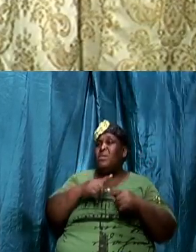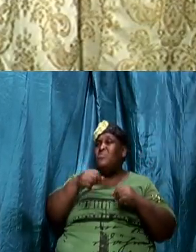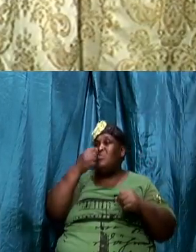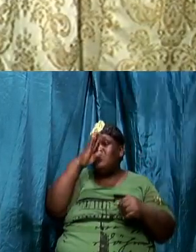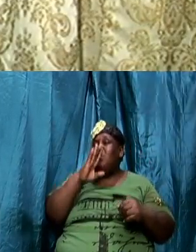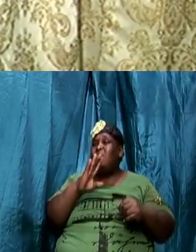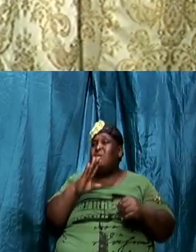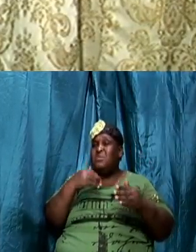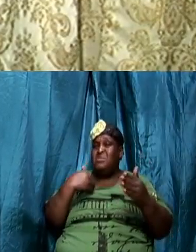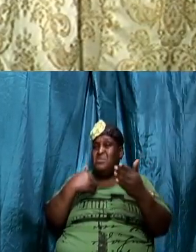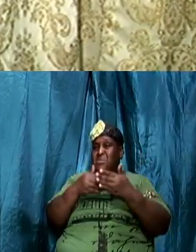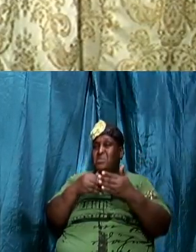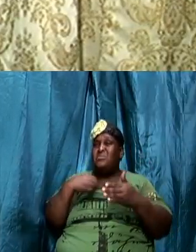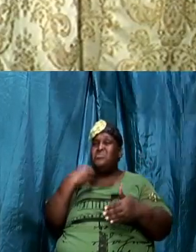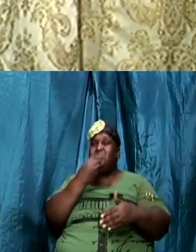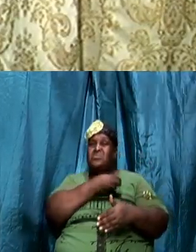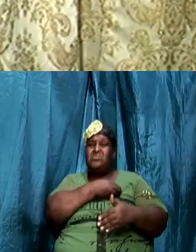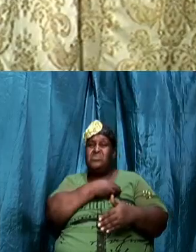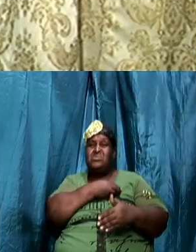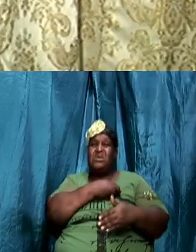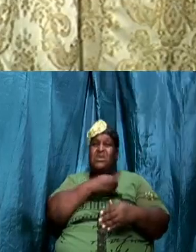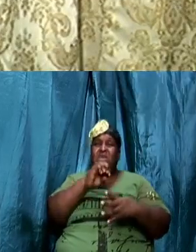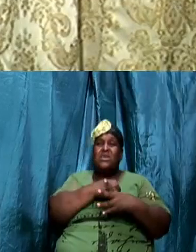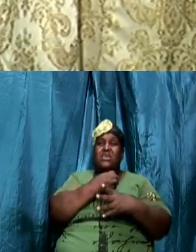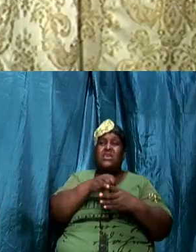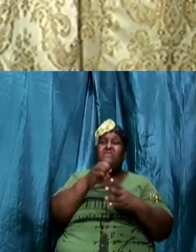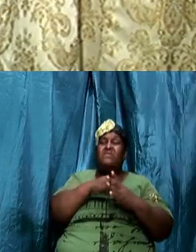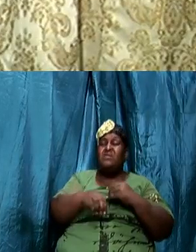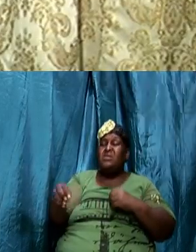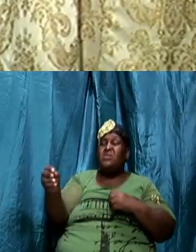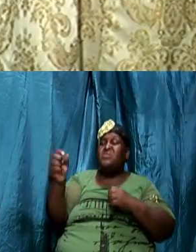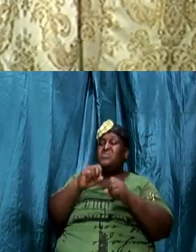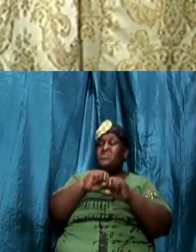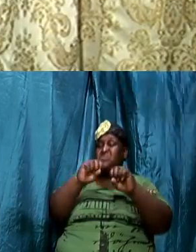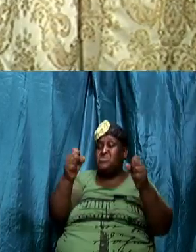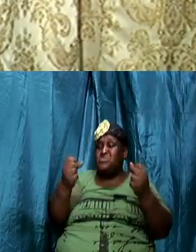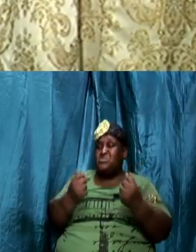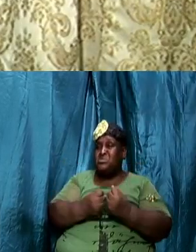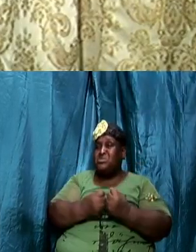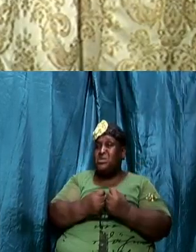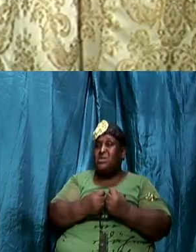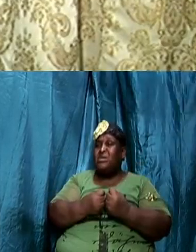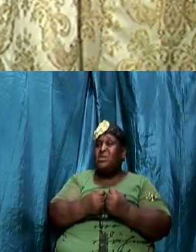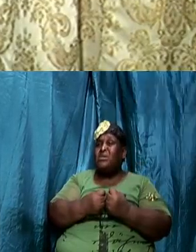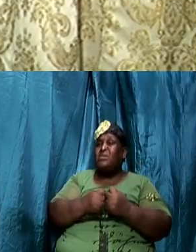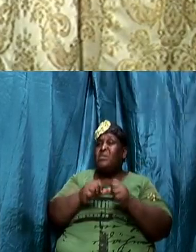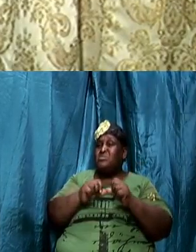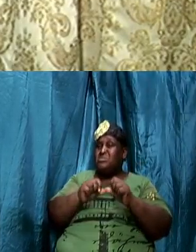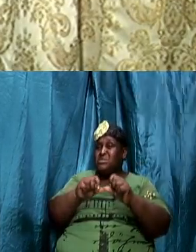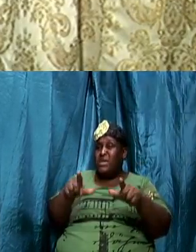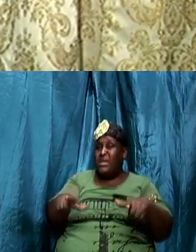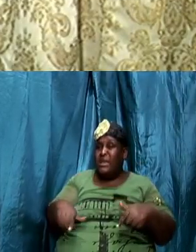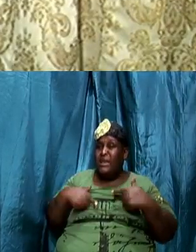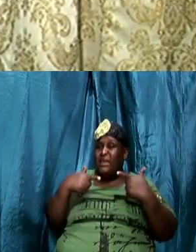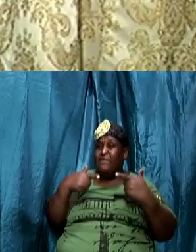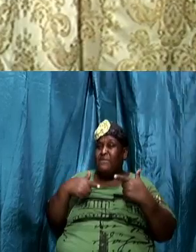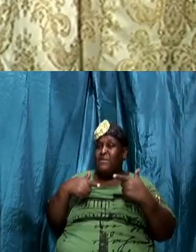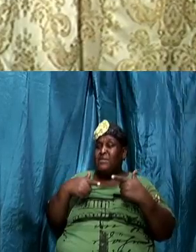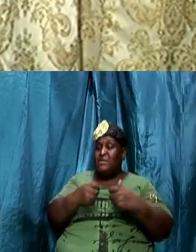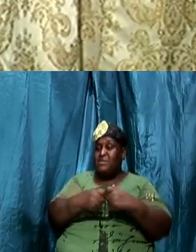us, given our state and constant living in lie and hypocrisy and sin